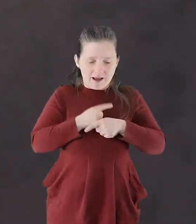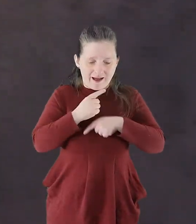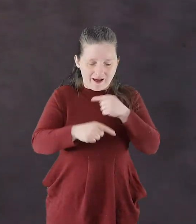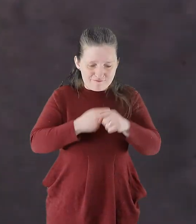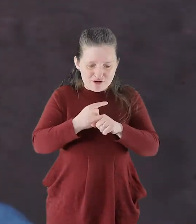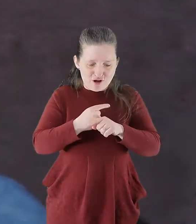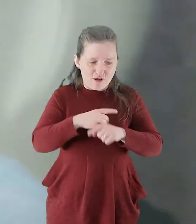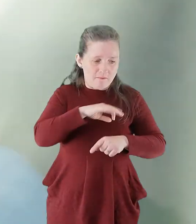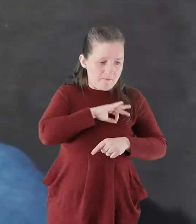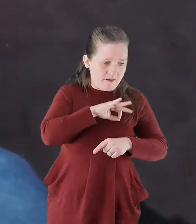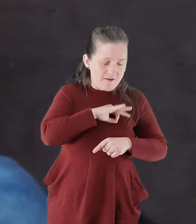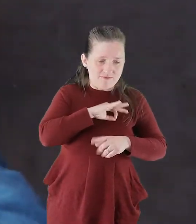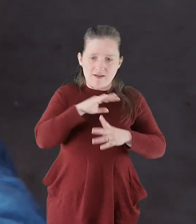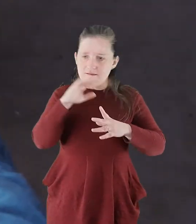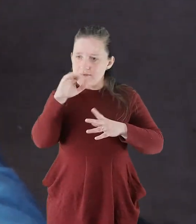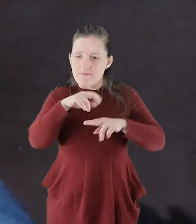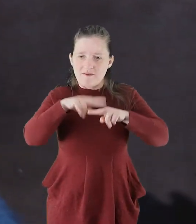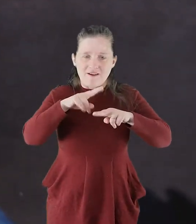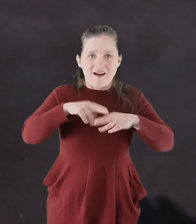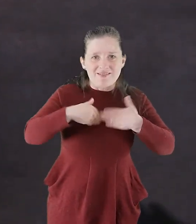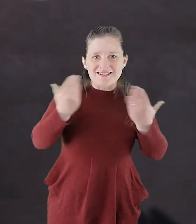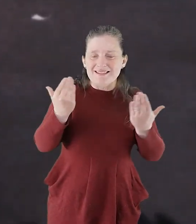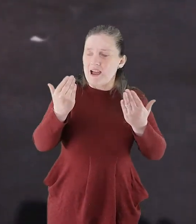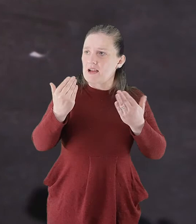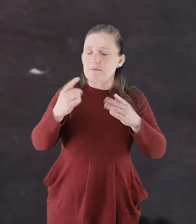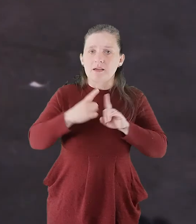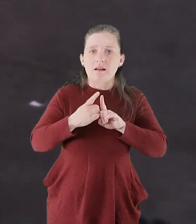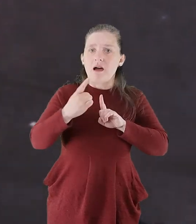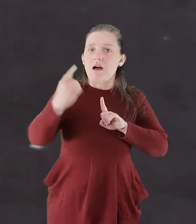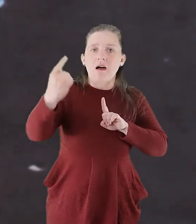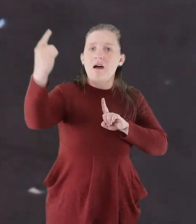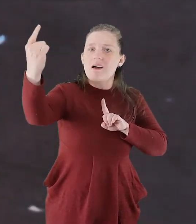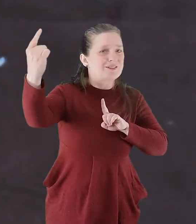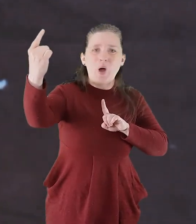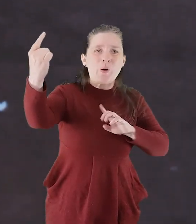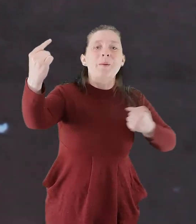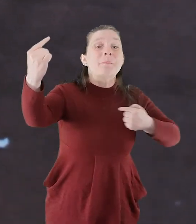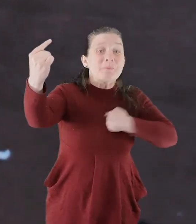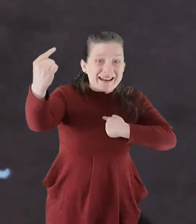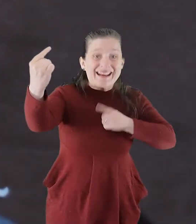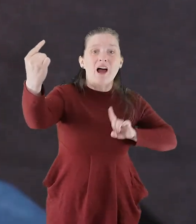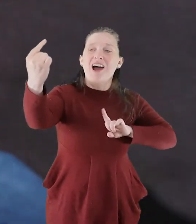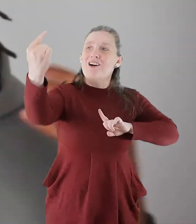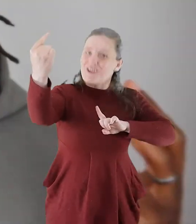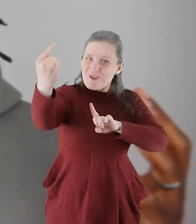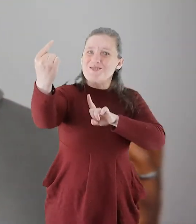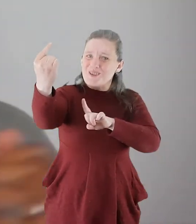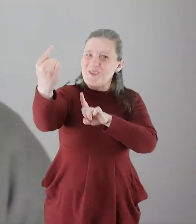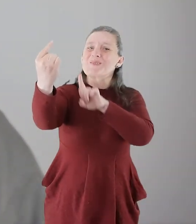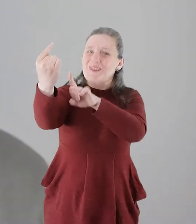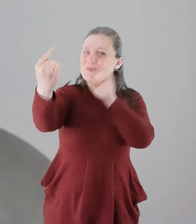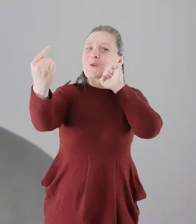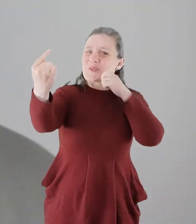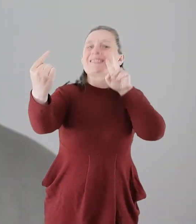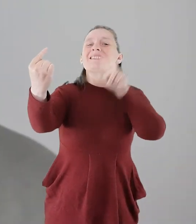Father's Day that goes by, every birthday that goes by, I'm not getting further and further away at all. I'm actually getting closer and closer to seeing him